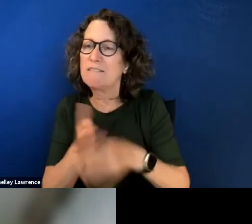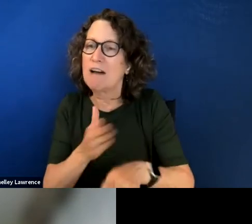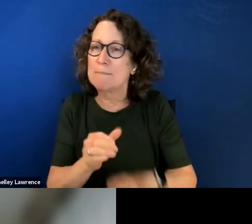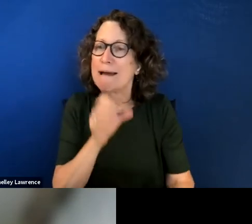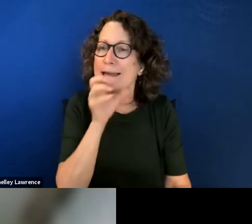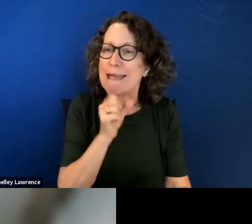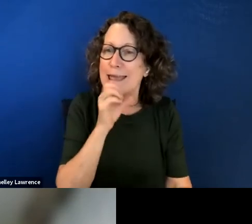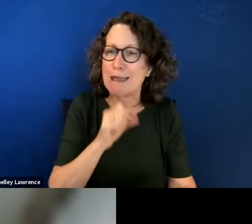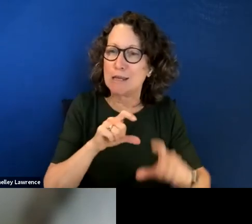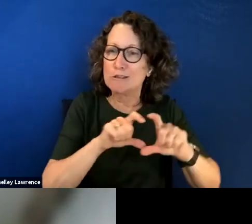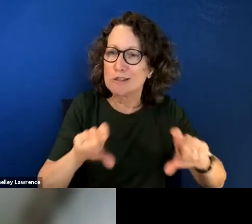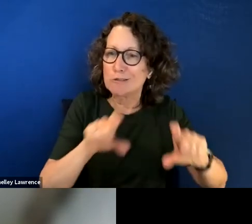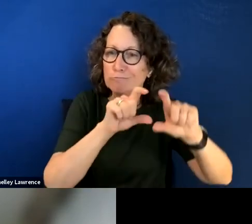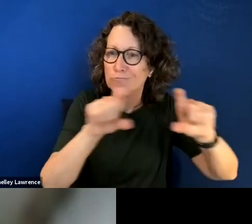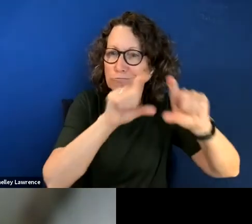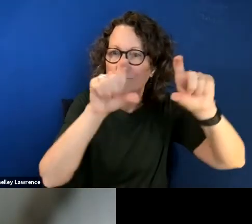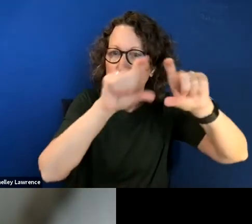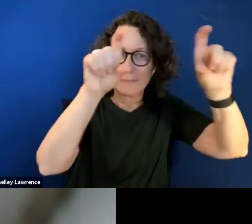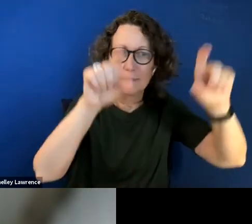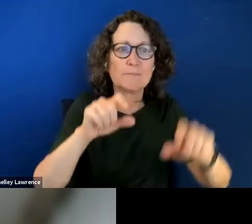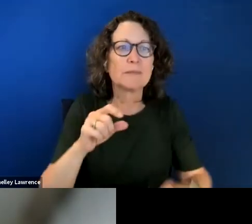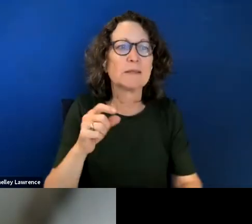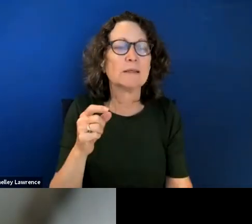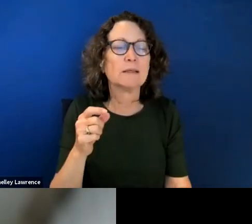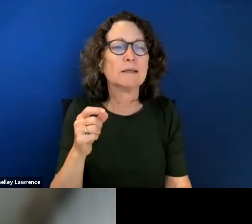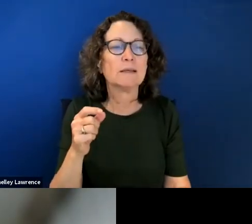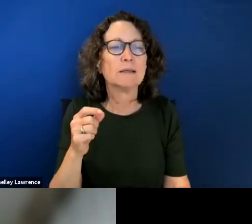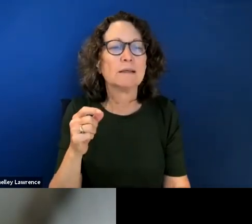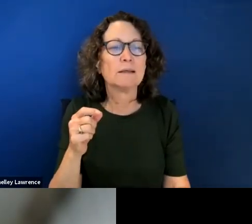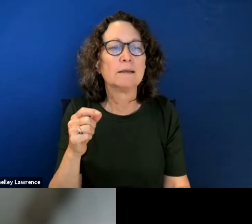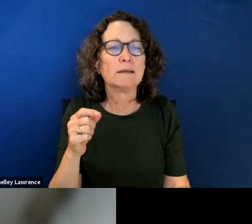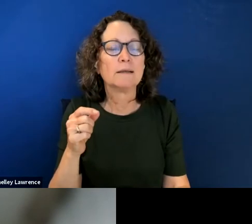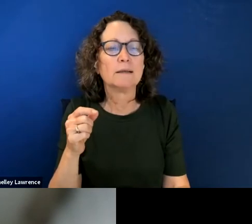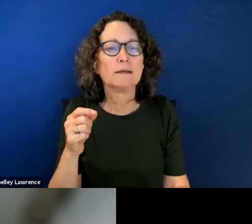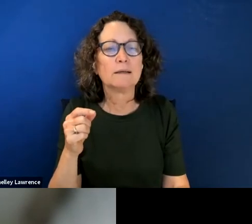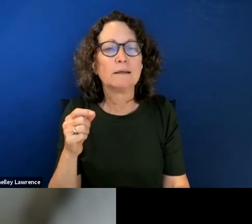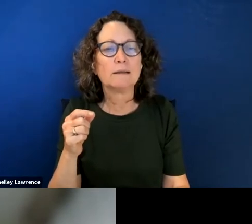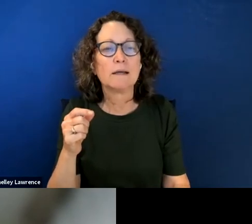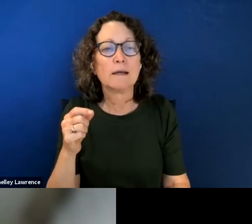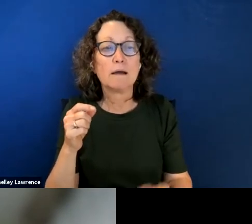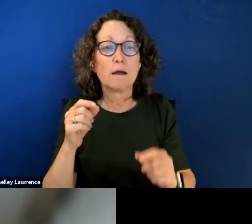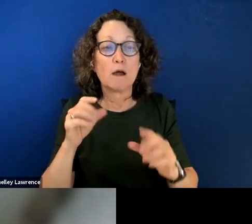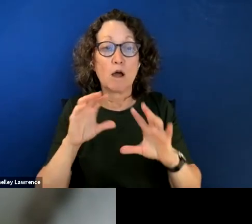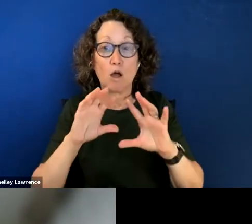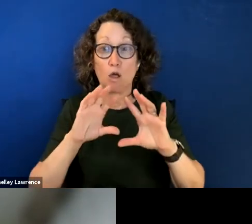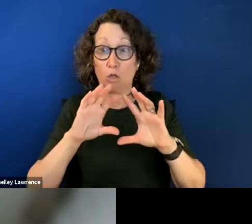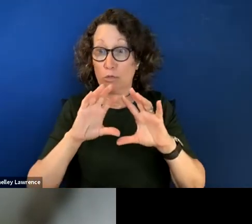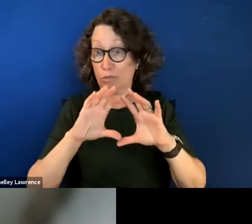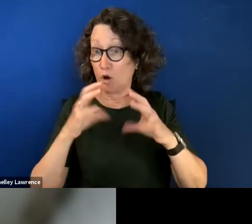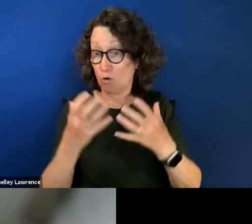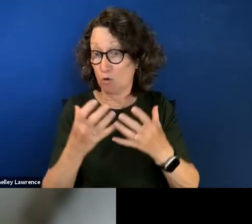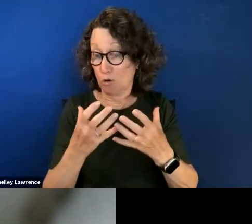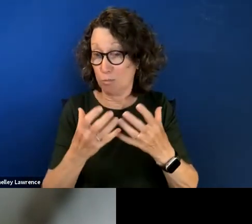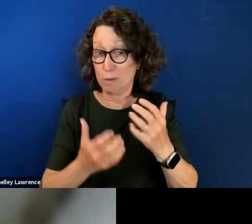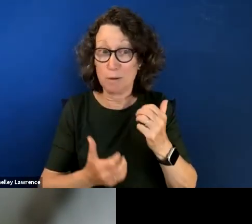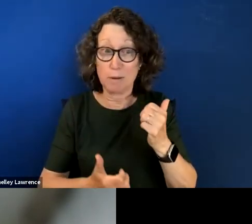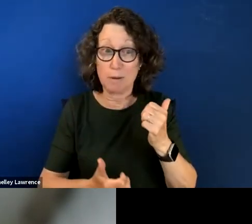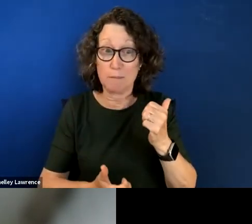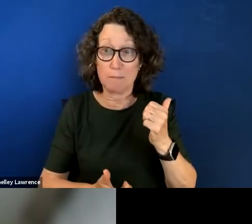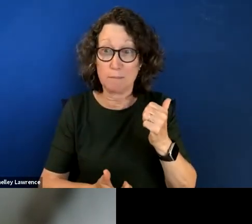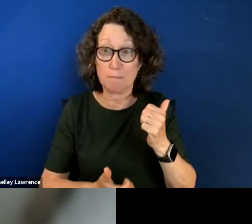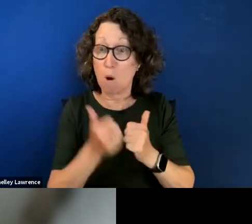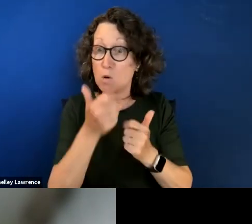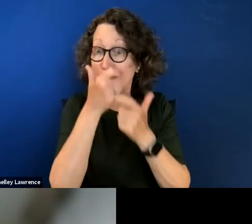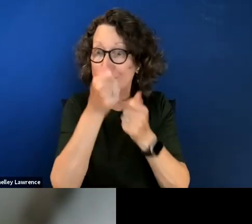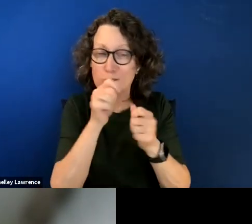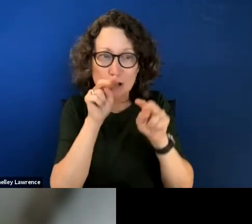county. You will see that the group that we are most